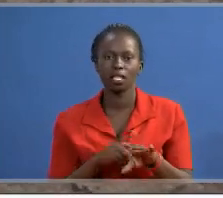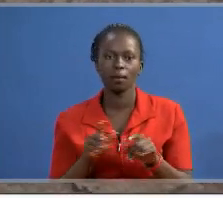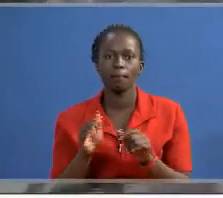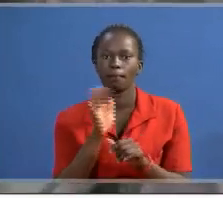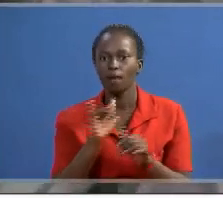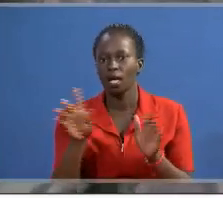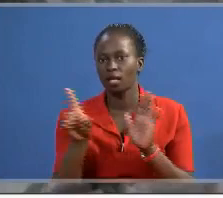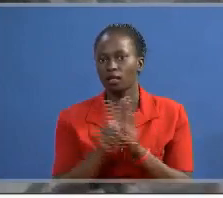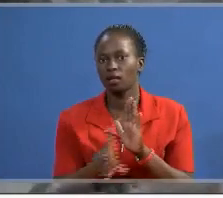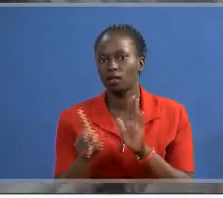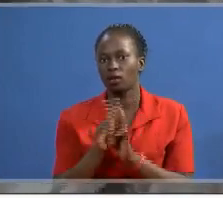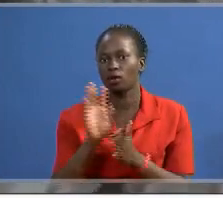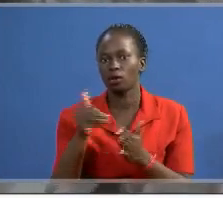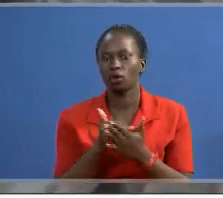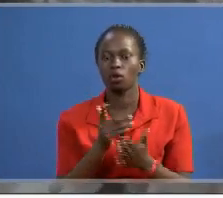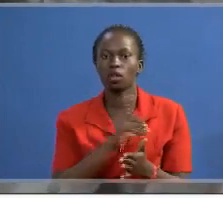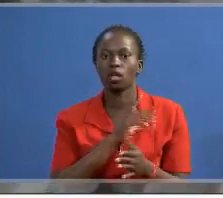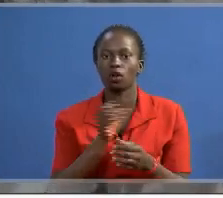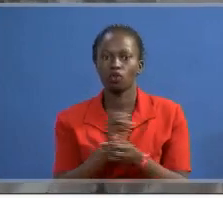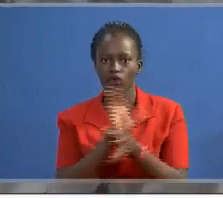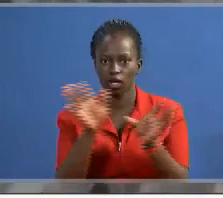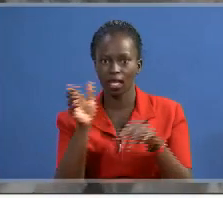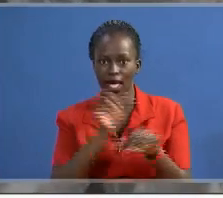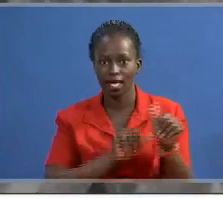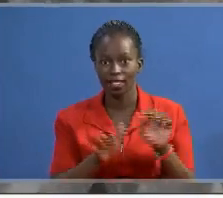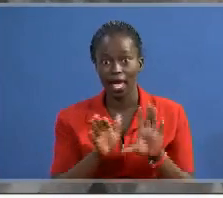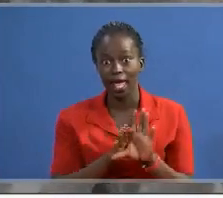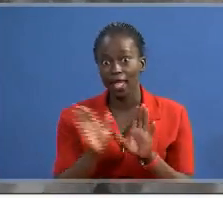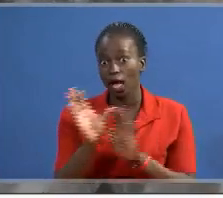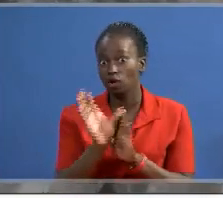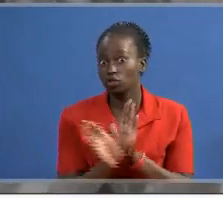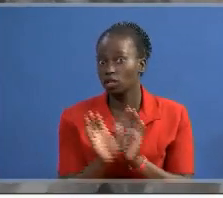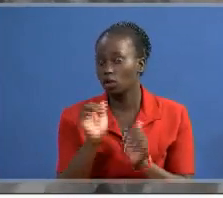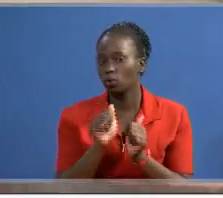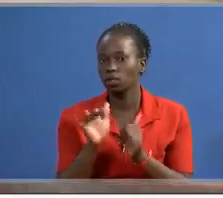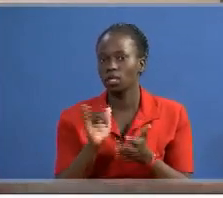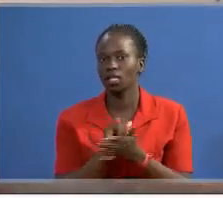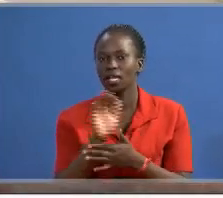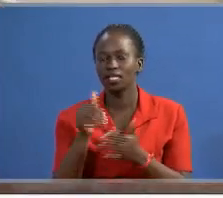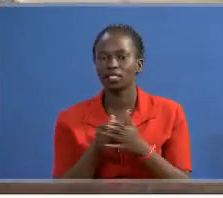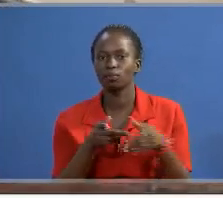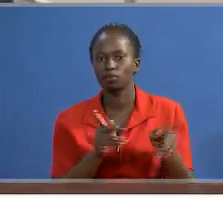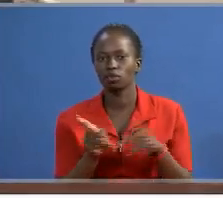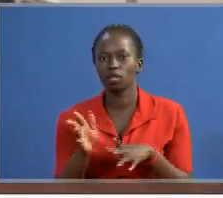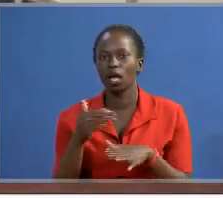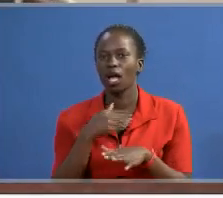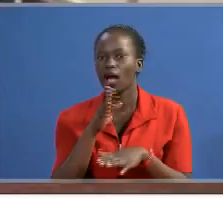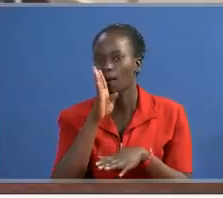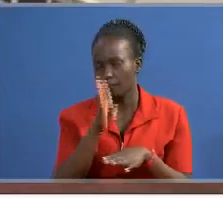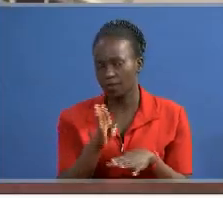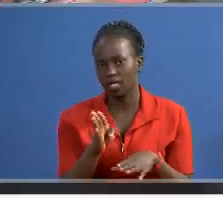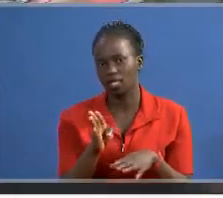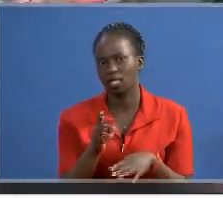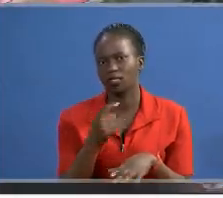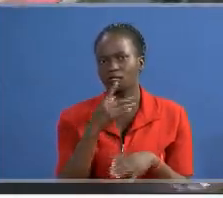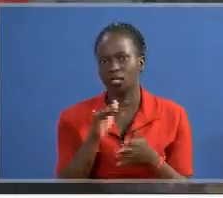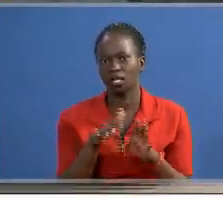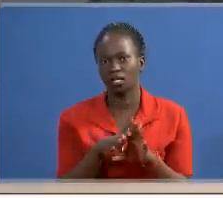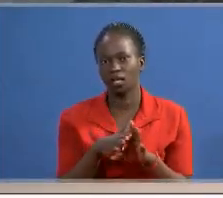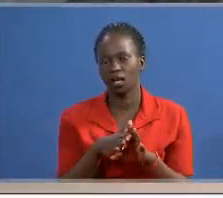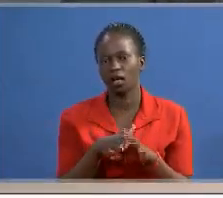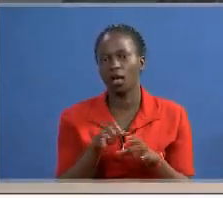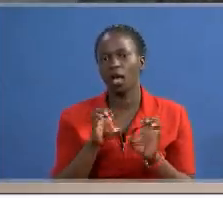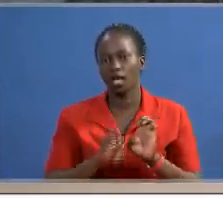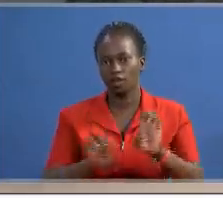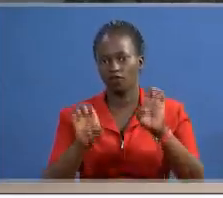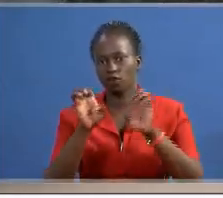Ayo lamented that lack of a clear act in the constitution that prohibits prostitution has been detrimental in their efforts